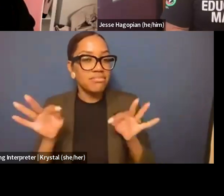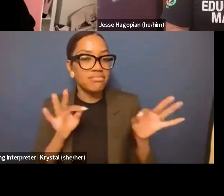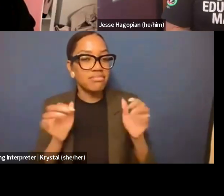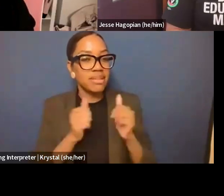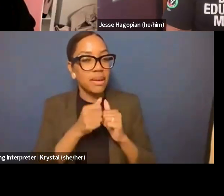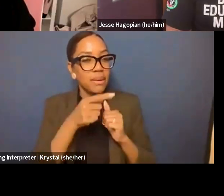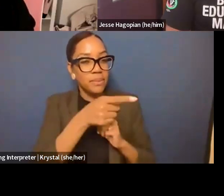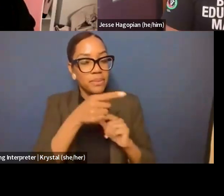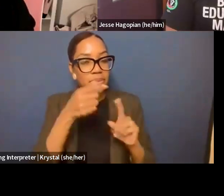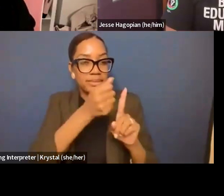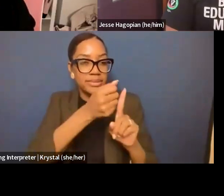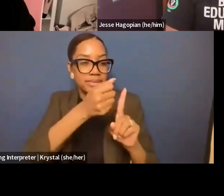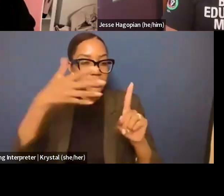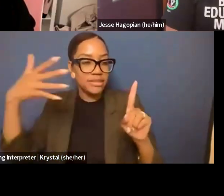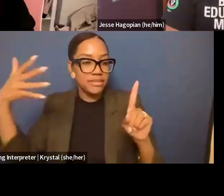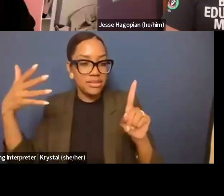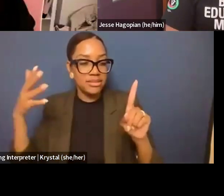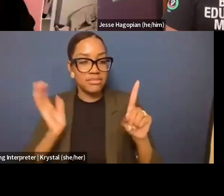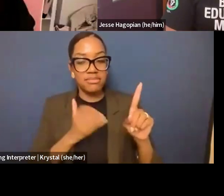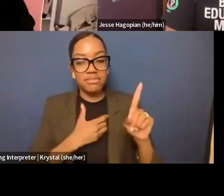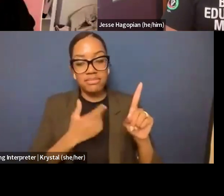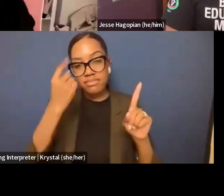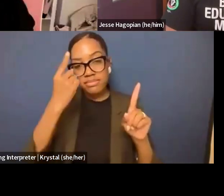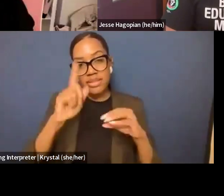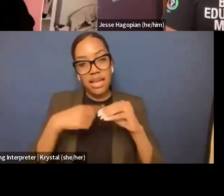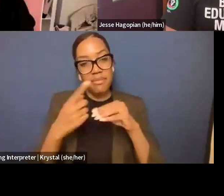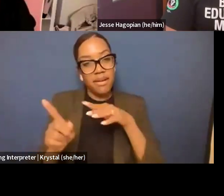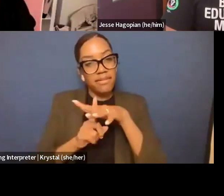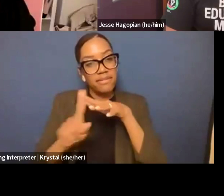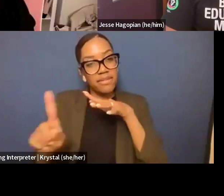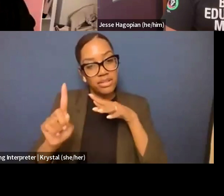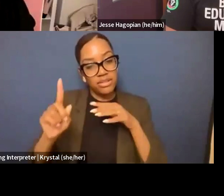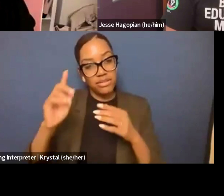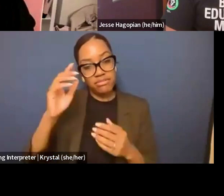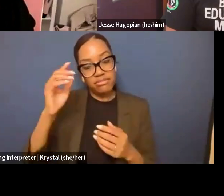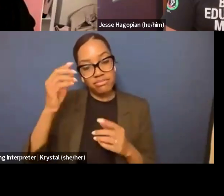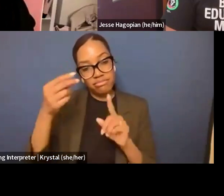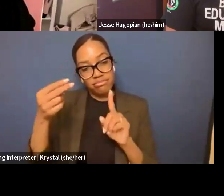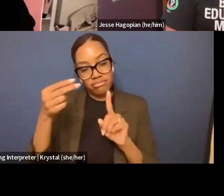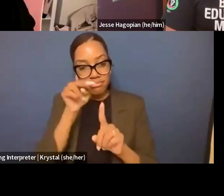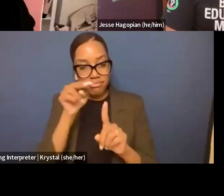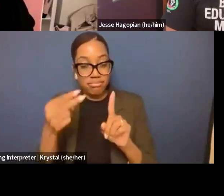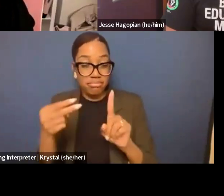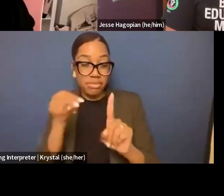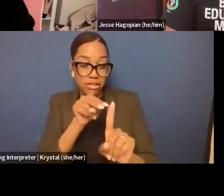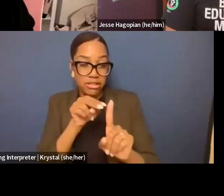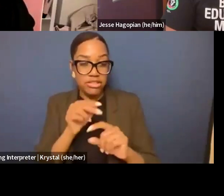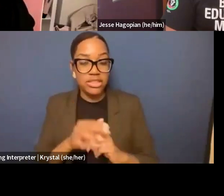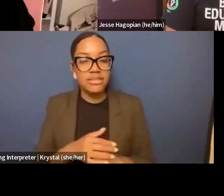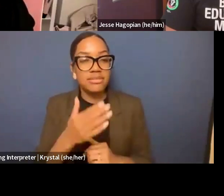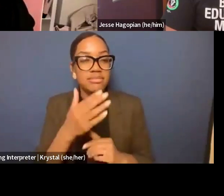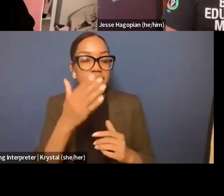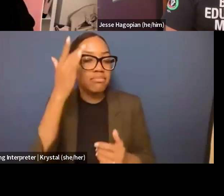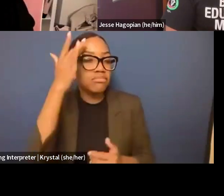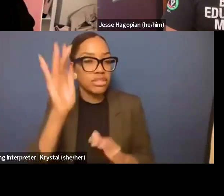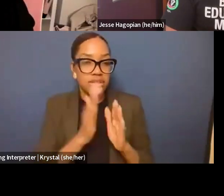expanded uh, our understanding of fugitive pedagogy. Brilliant book. Thank you for that. And I wanted to move